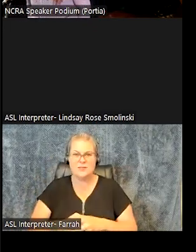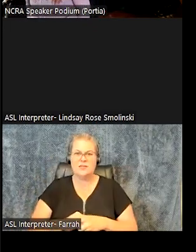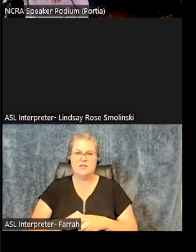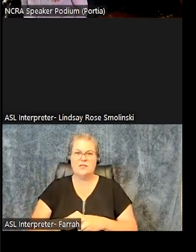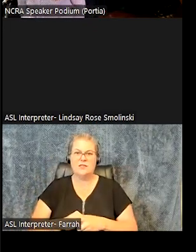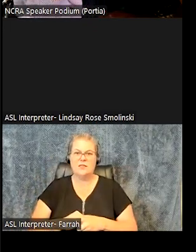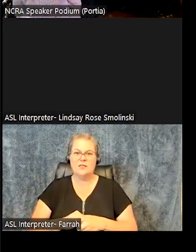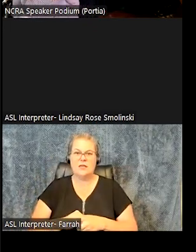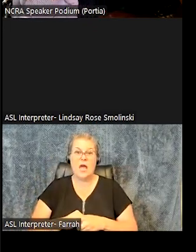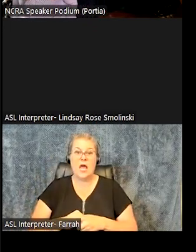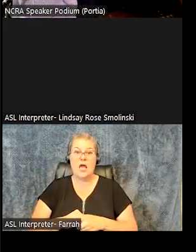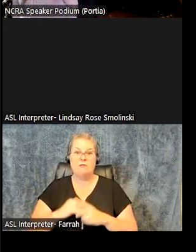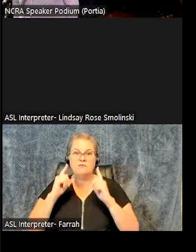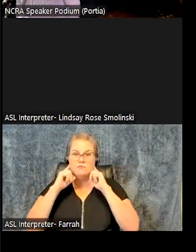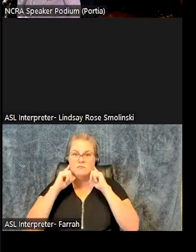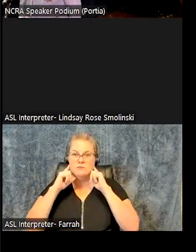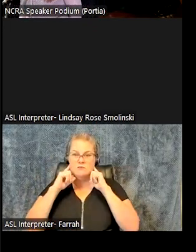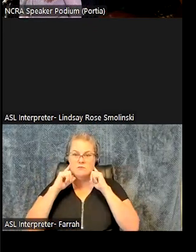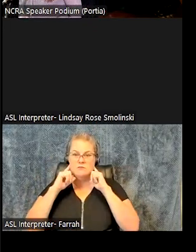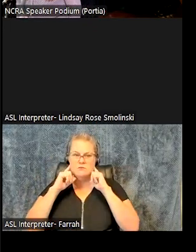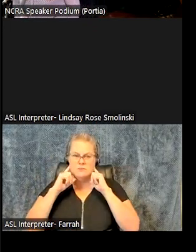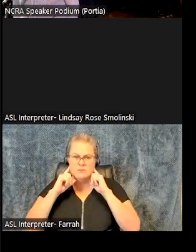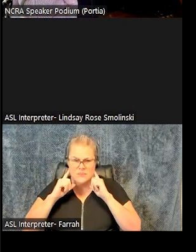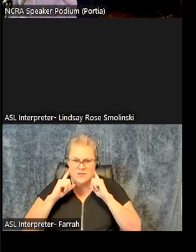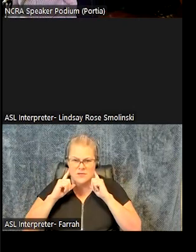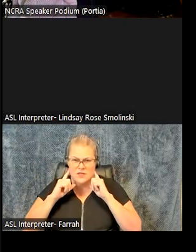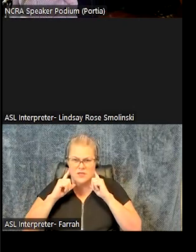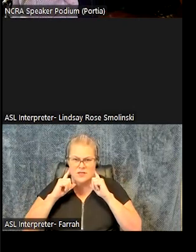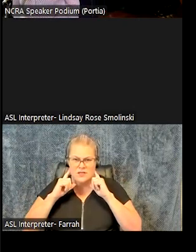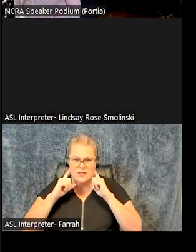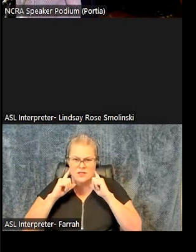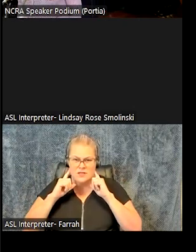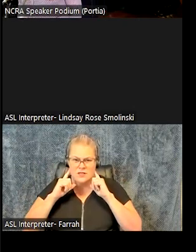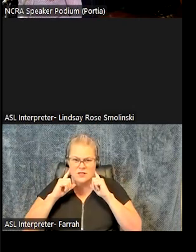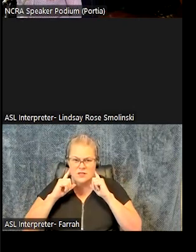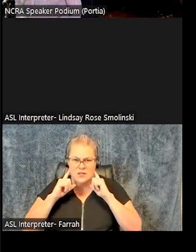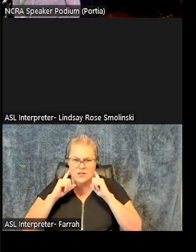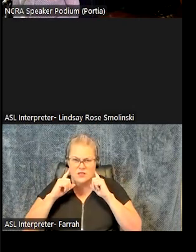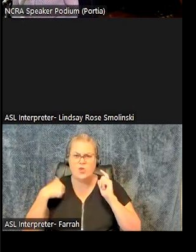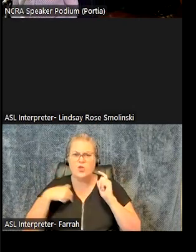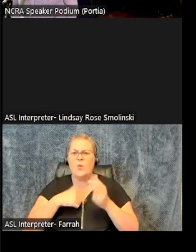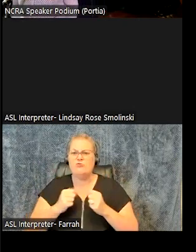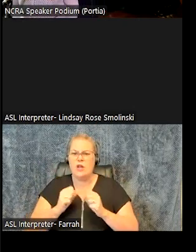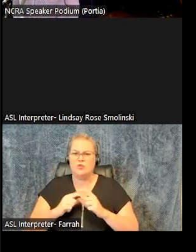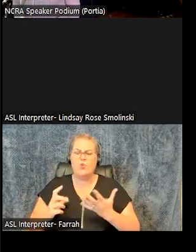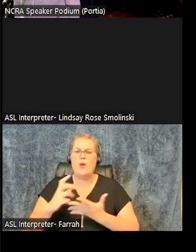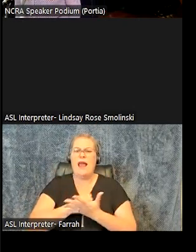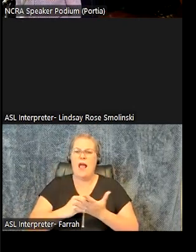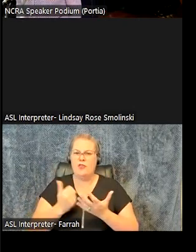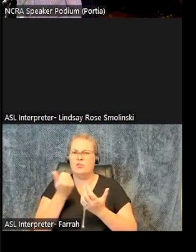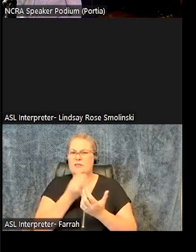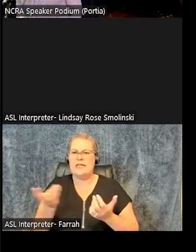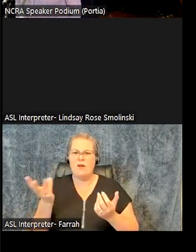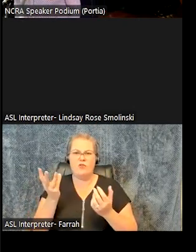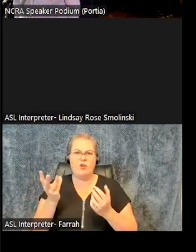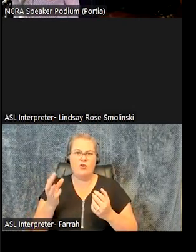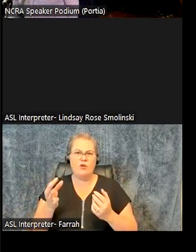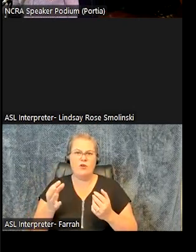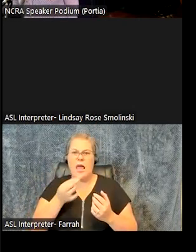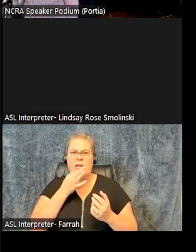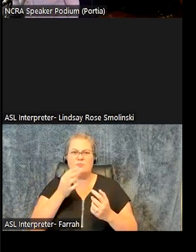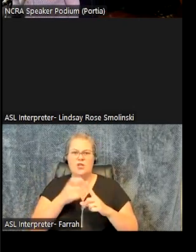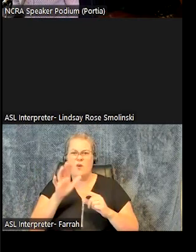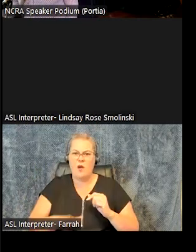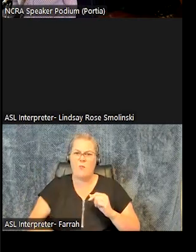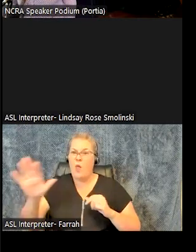lending world, startup world, waste business experts. We try to gather a number of experts from across the field. And